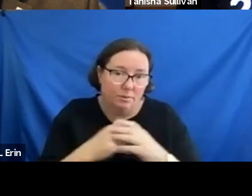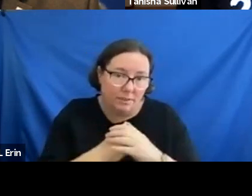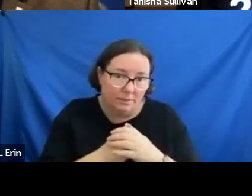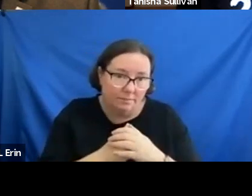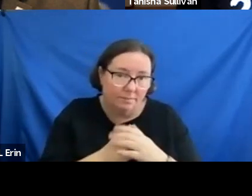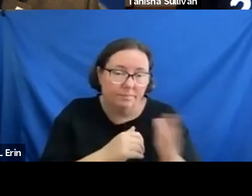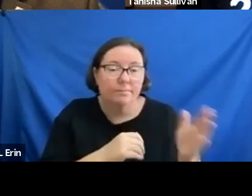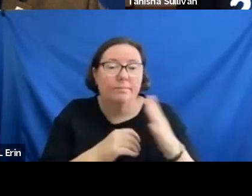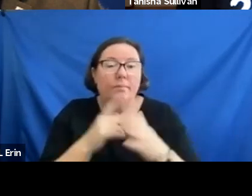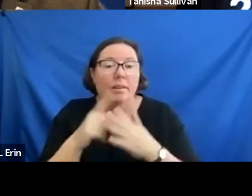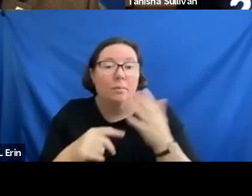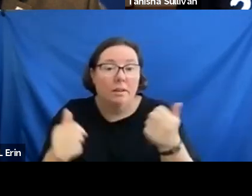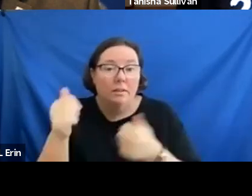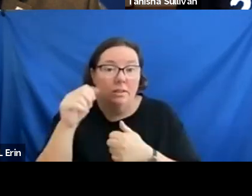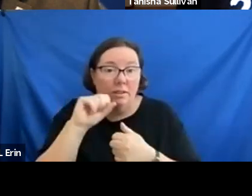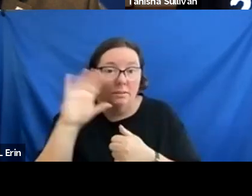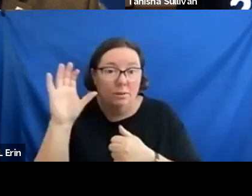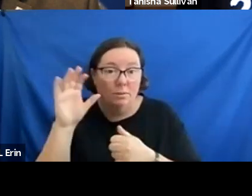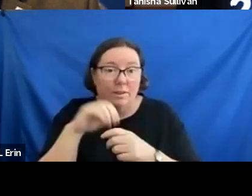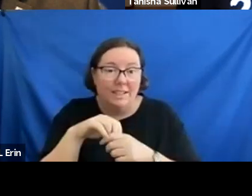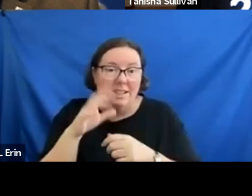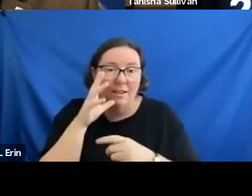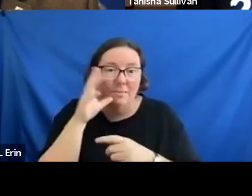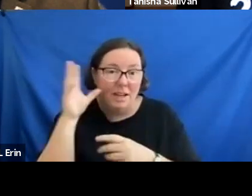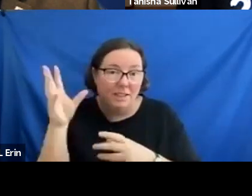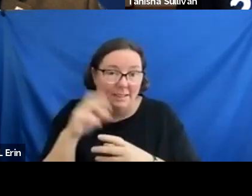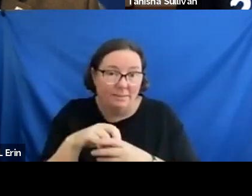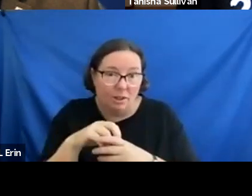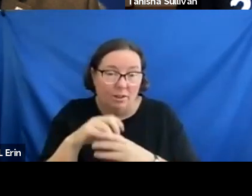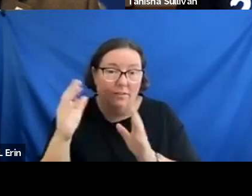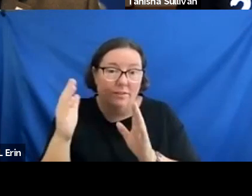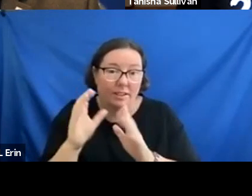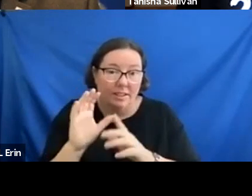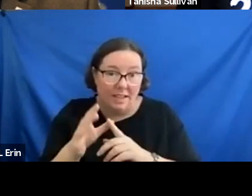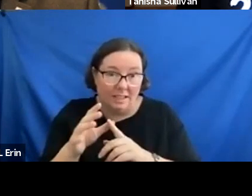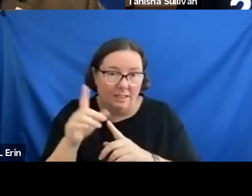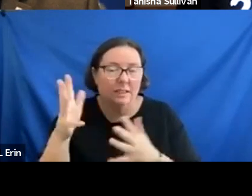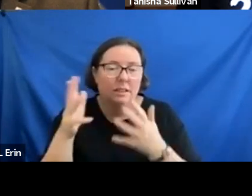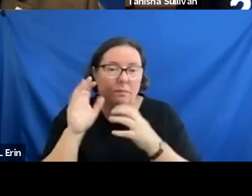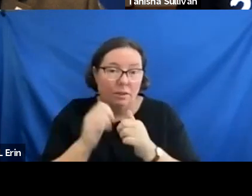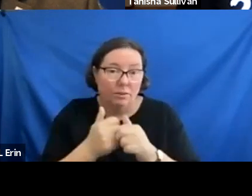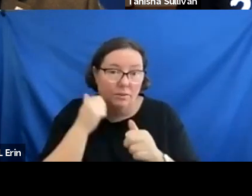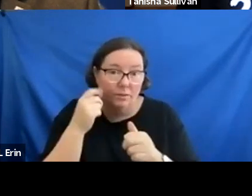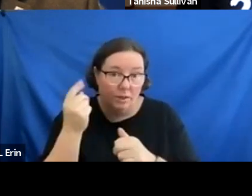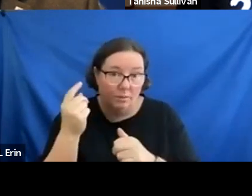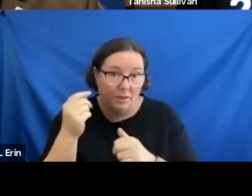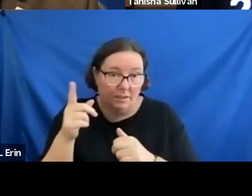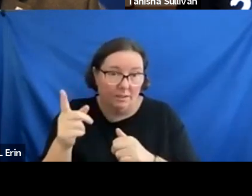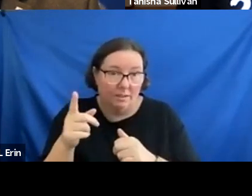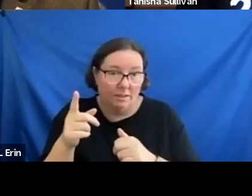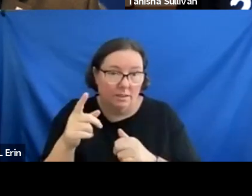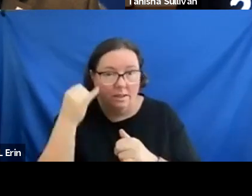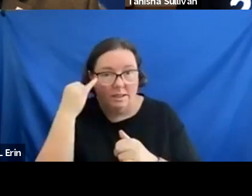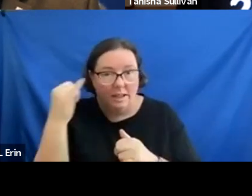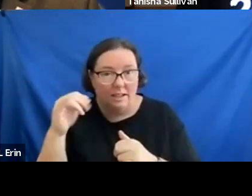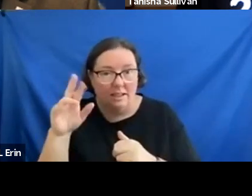the Supreme Court in Parents Involved, and in any case, wants to avoid at all costs is the notion